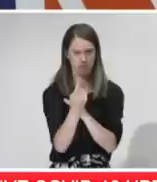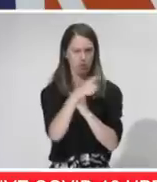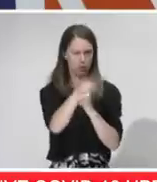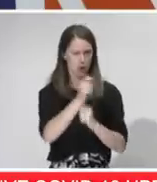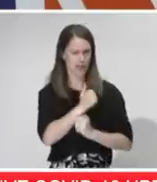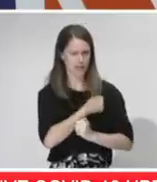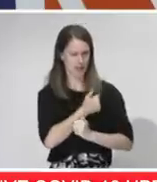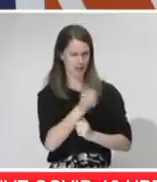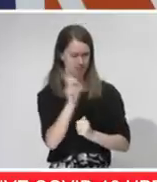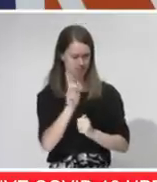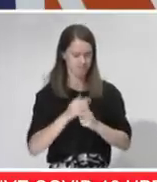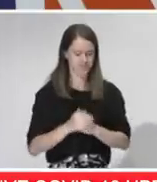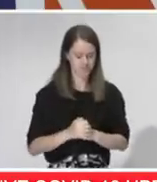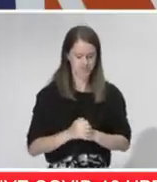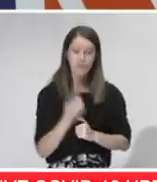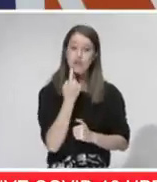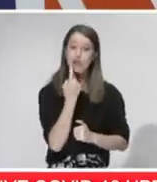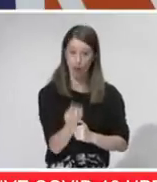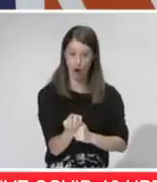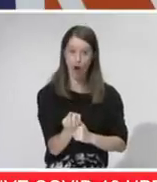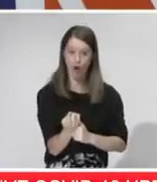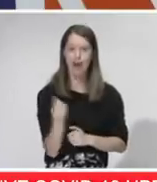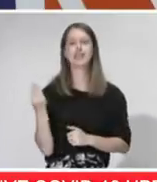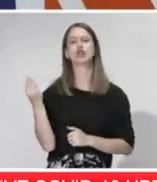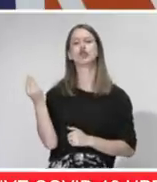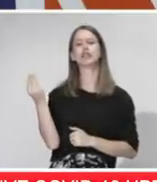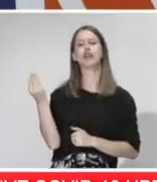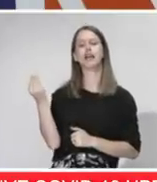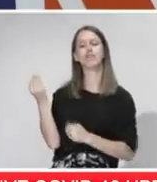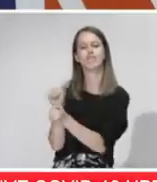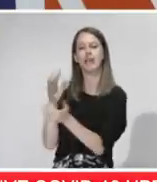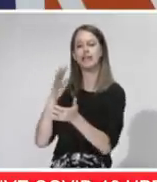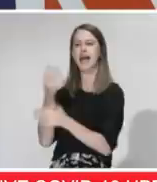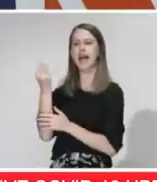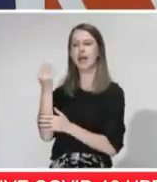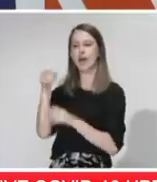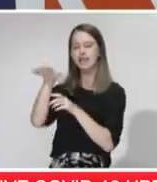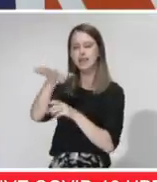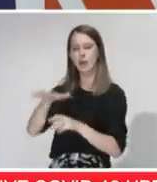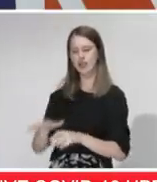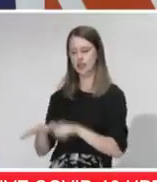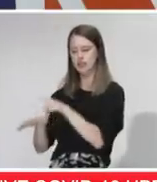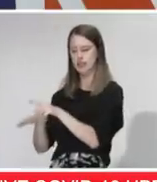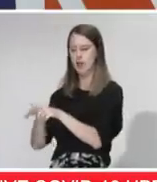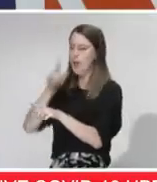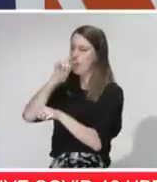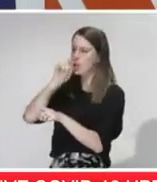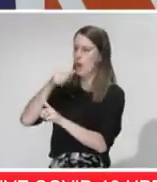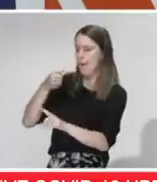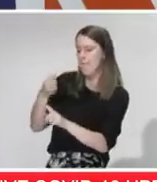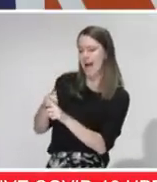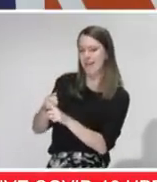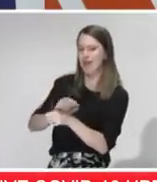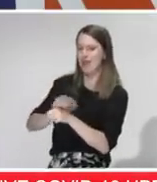what you can expect in that regard. Tomorrow, the Treasury will release a series of economic scenarios of the potential impact